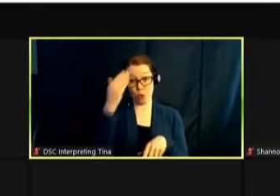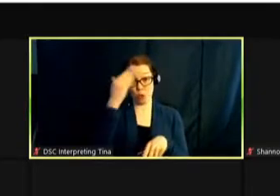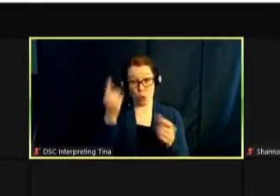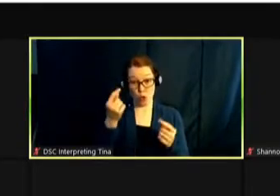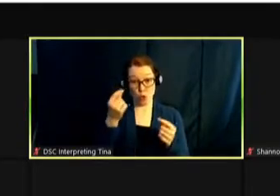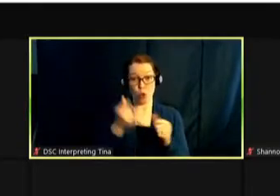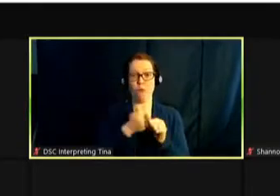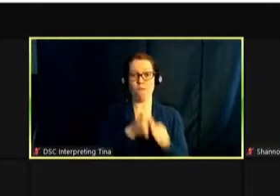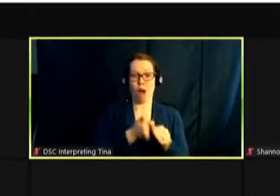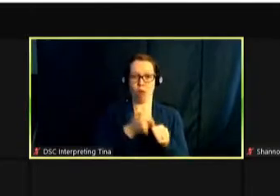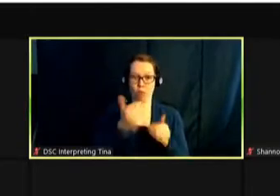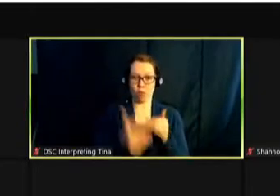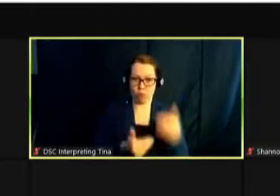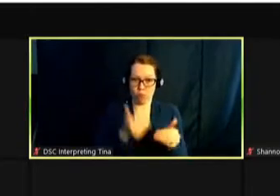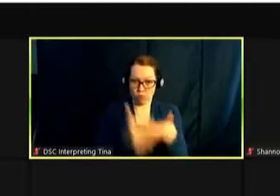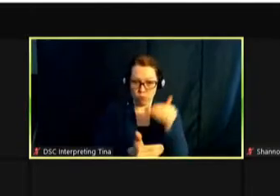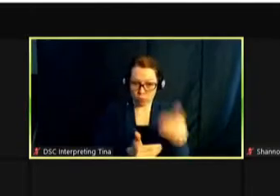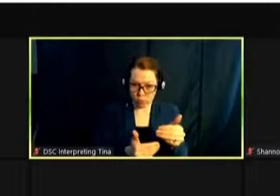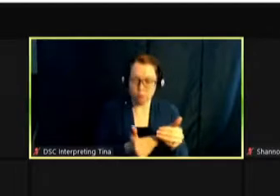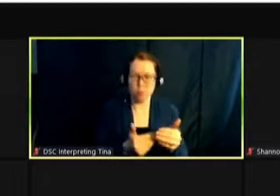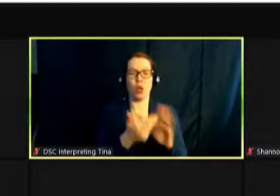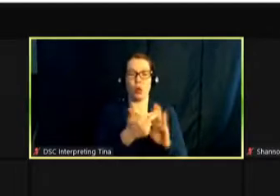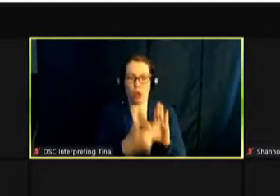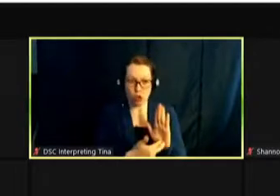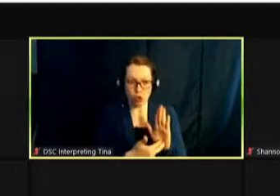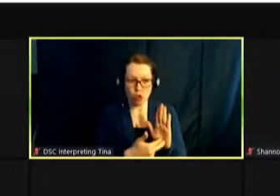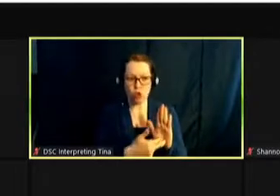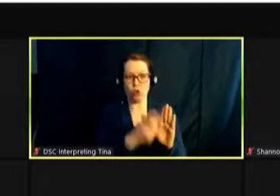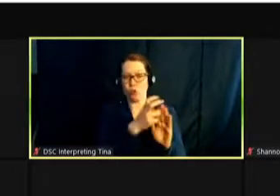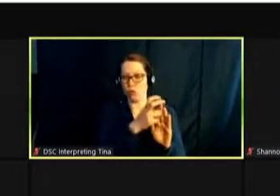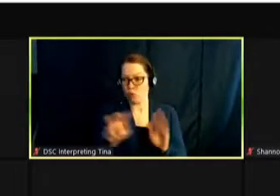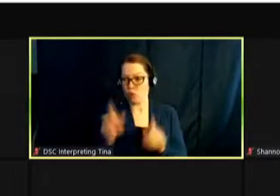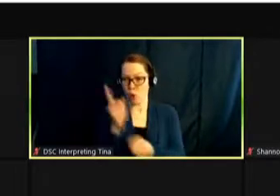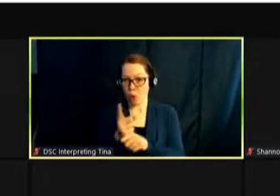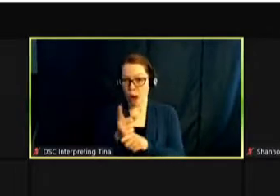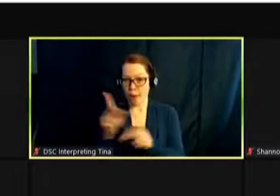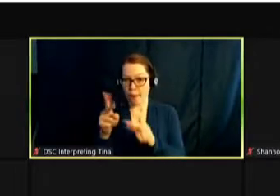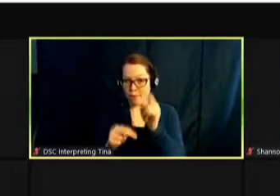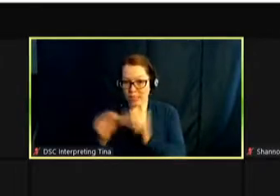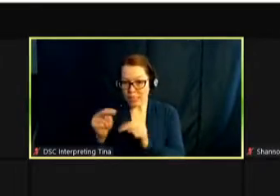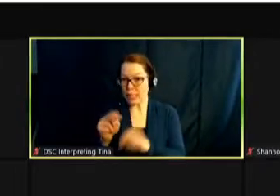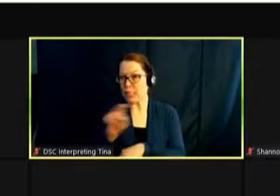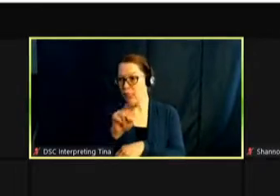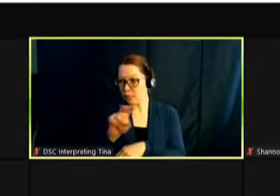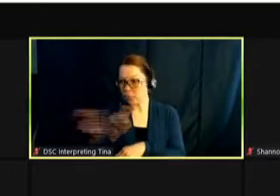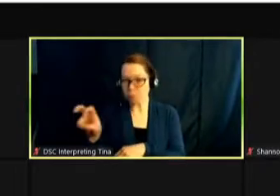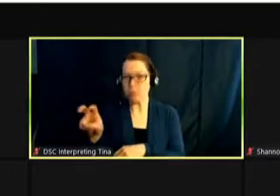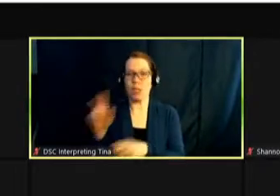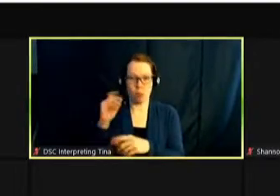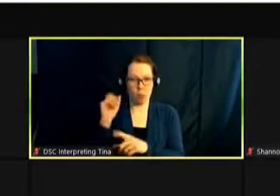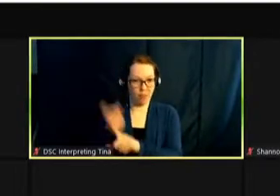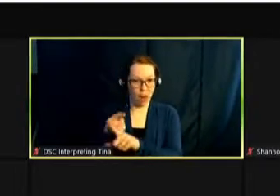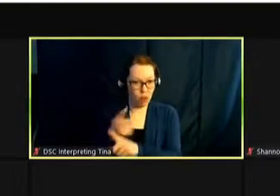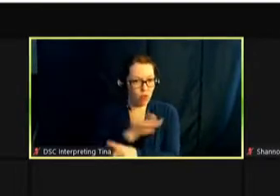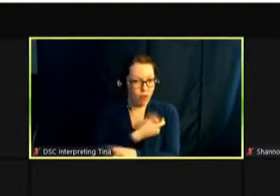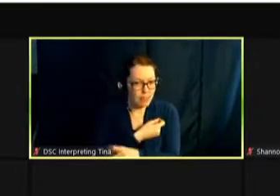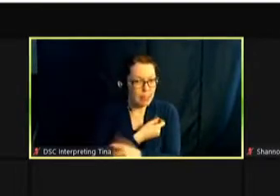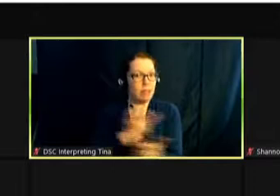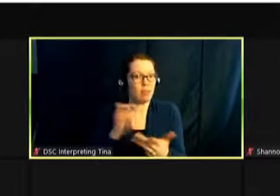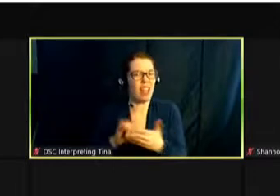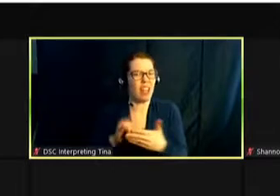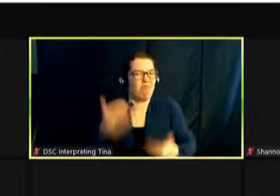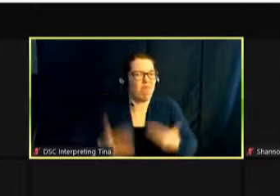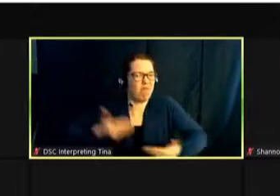instructions, get registered, we get you to whatever site it is, and, you know, you get your vaccination. Great. Thank you so much. Sure.